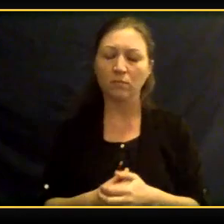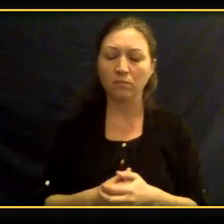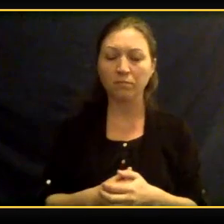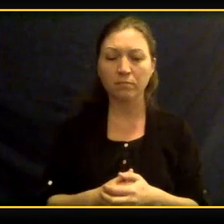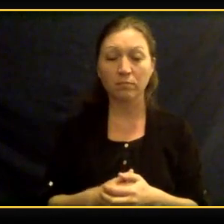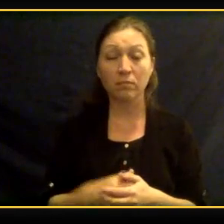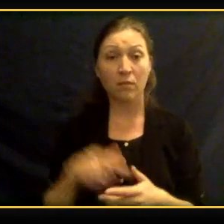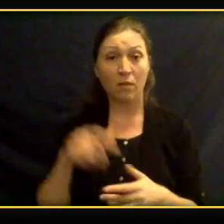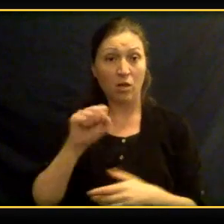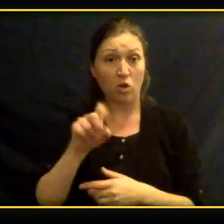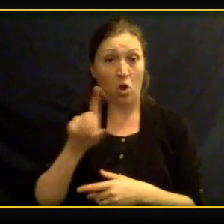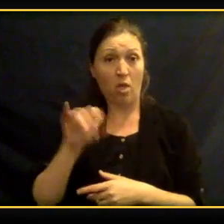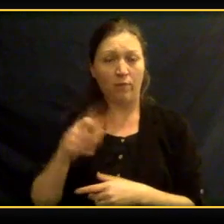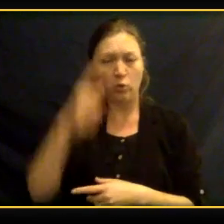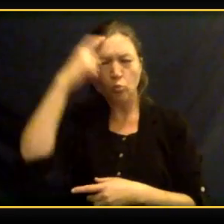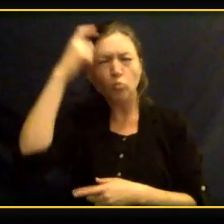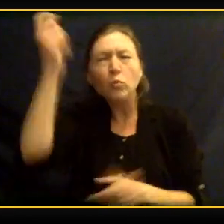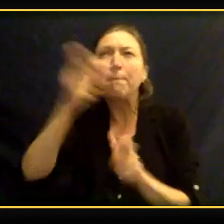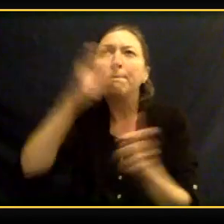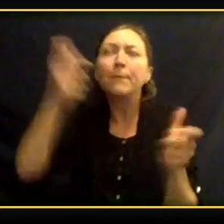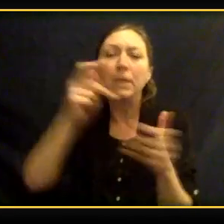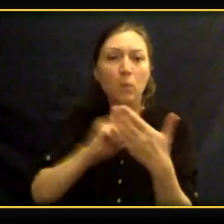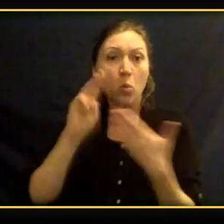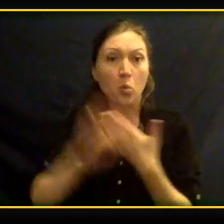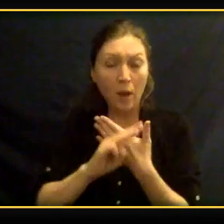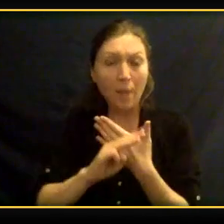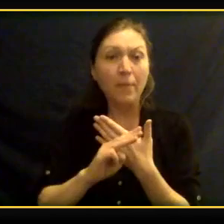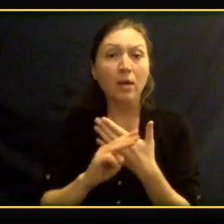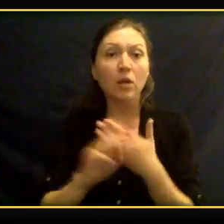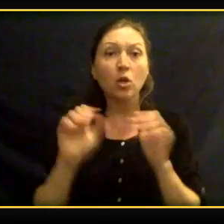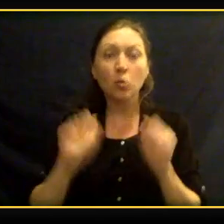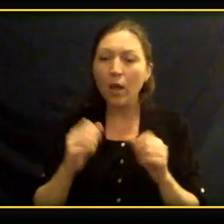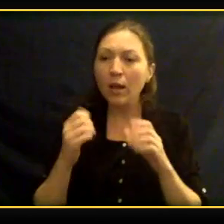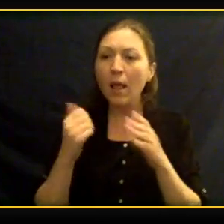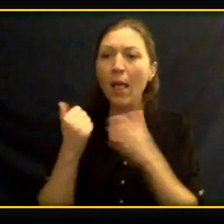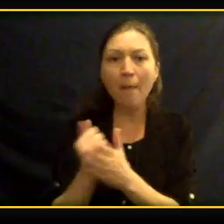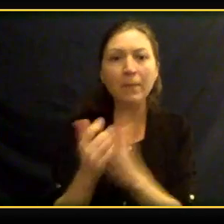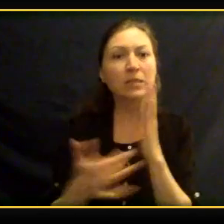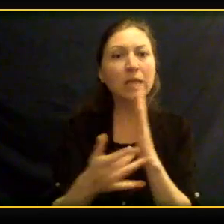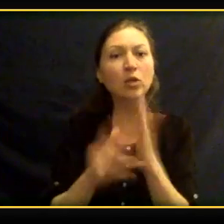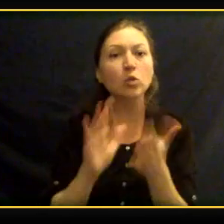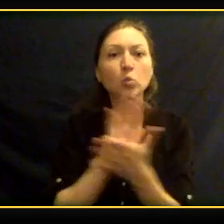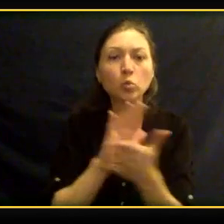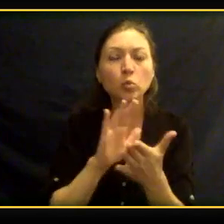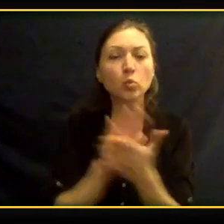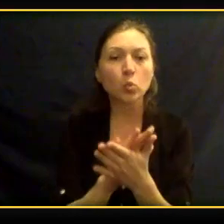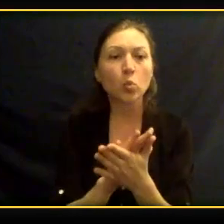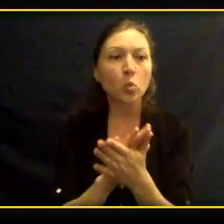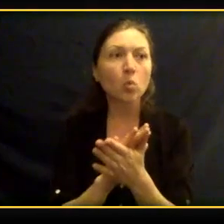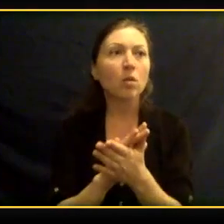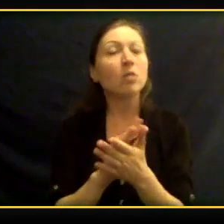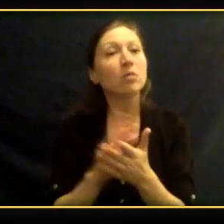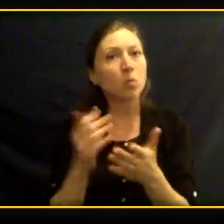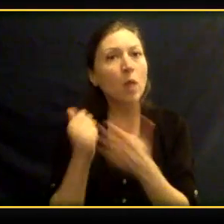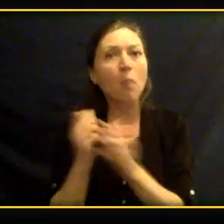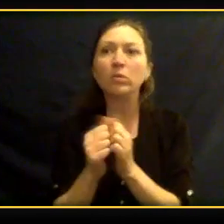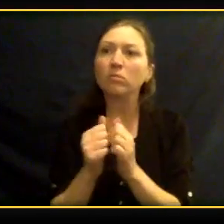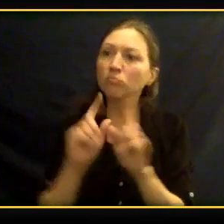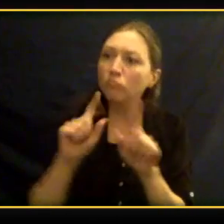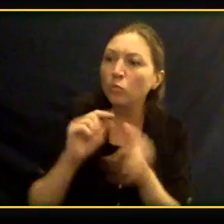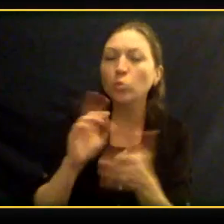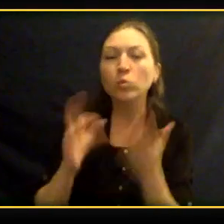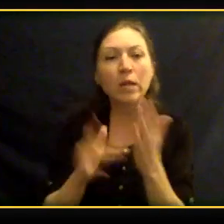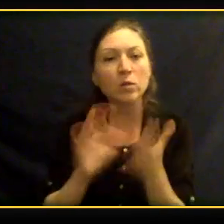and technical school-bound youth with the confidence to explore different career paths and to teach an